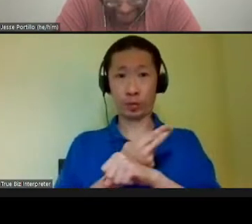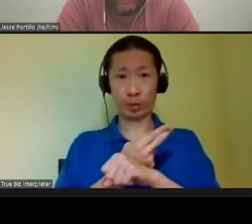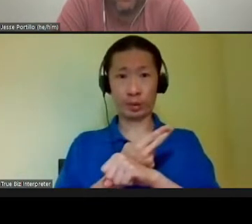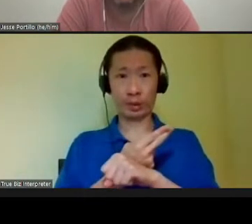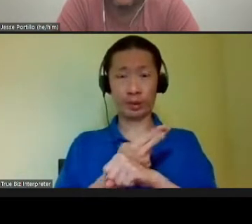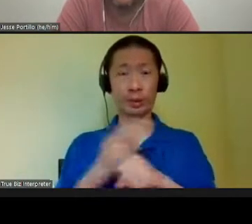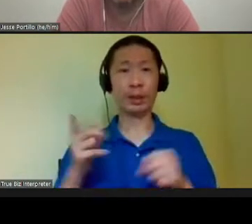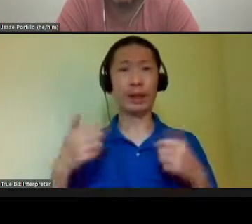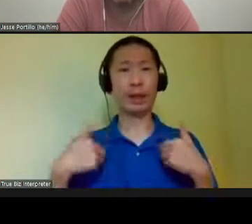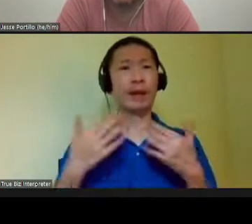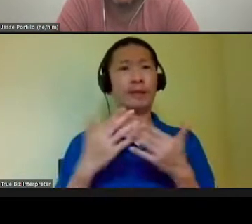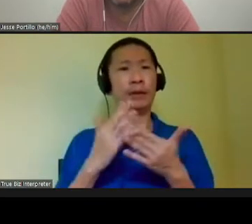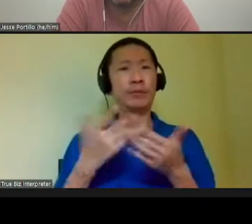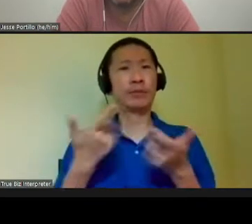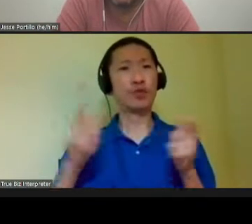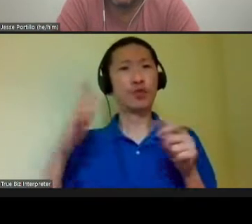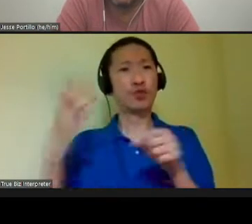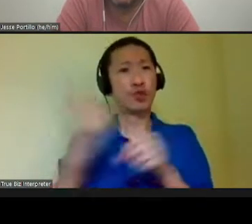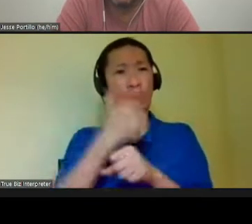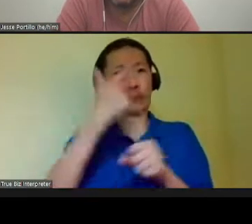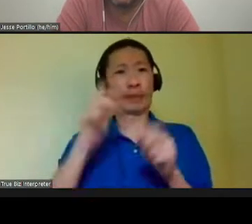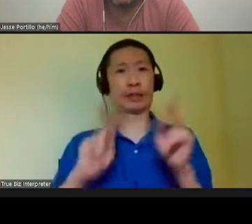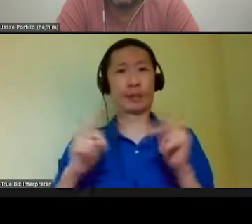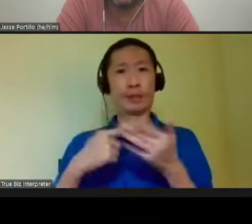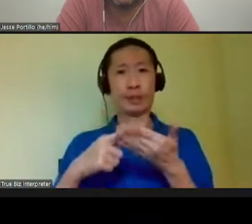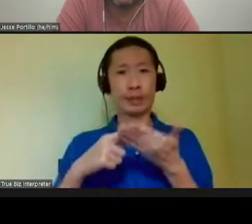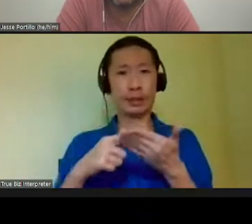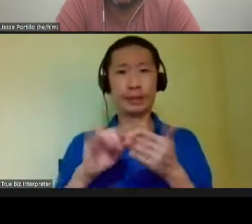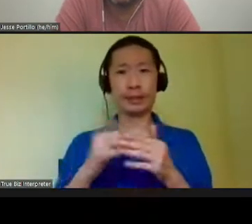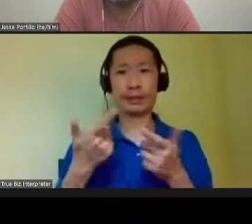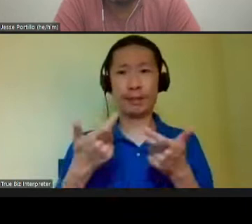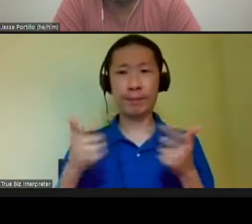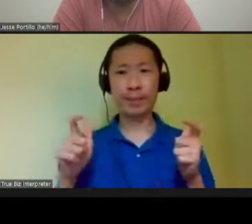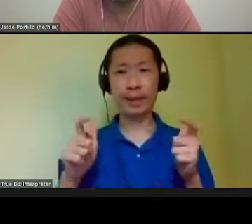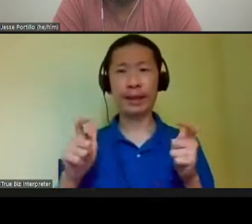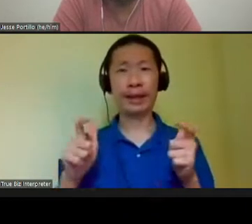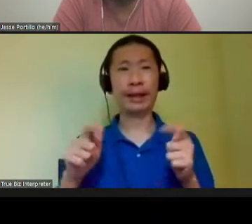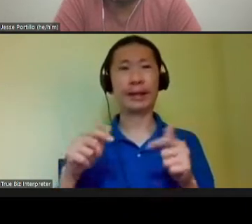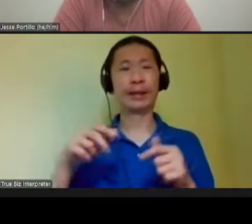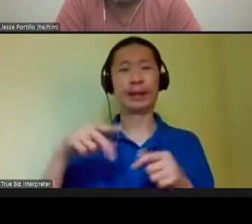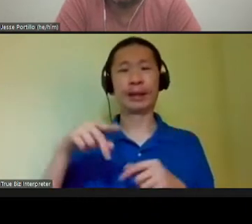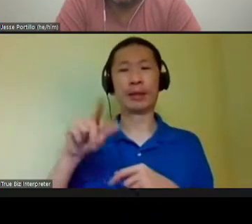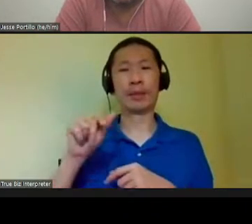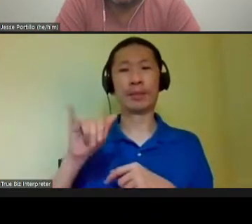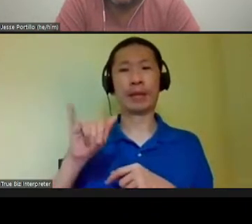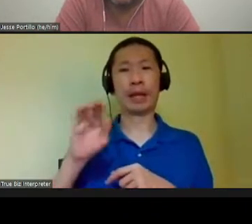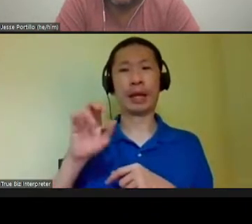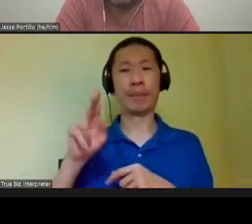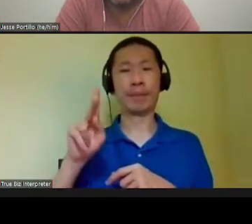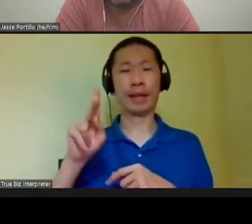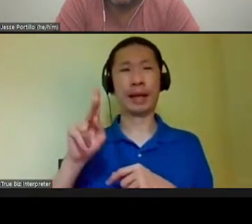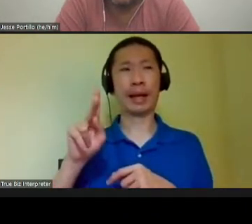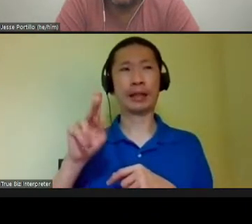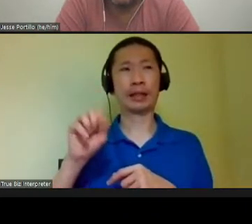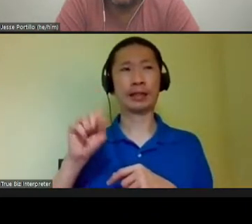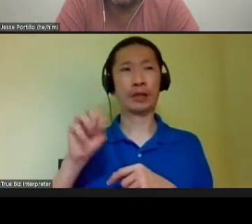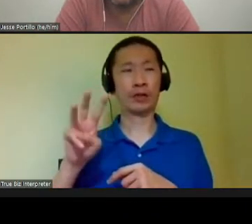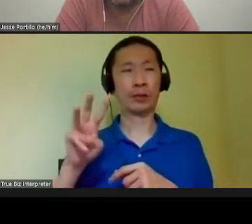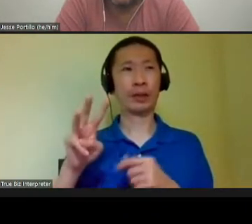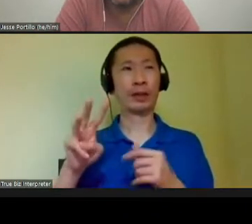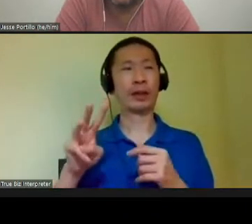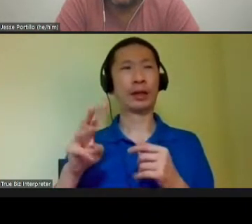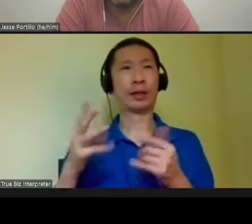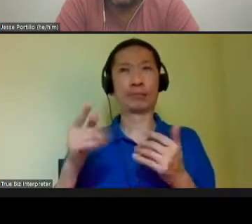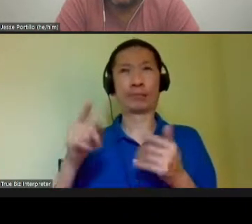huge wins because people have been talking about it. This big playback software named Disguise now has changed